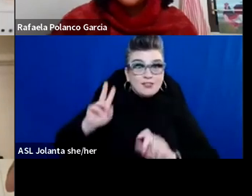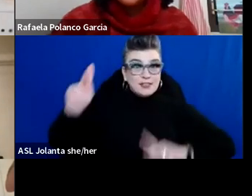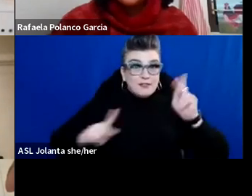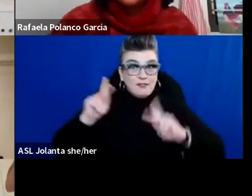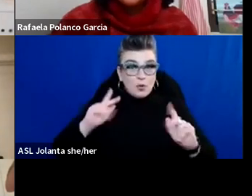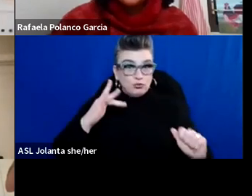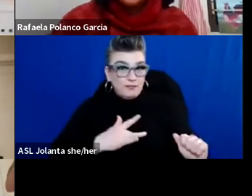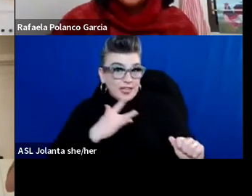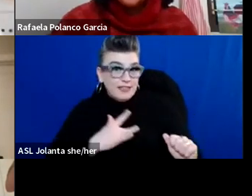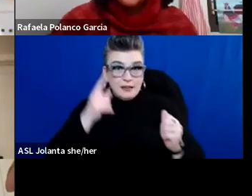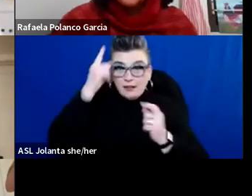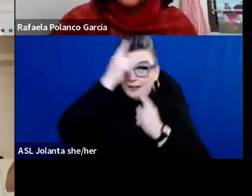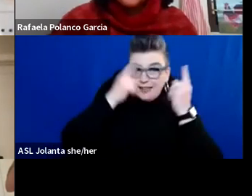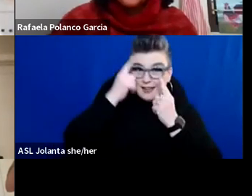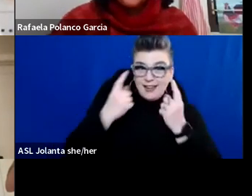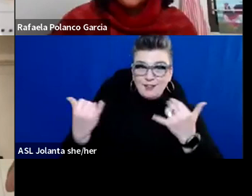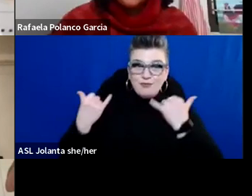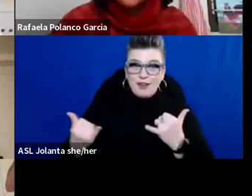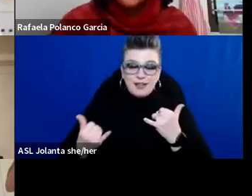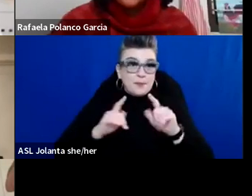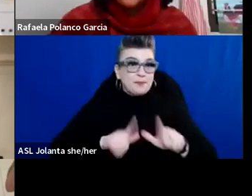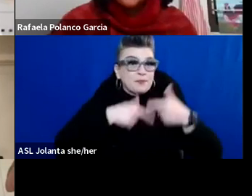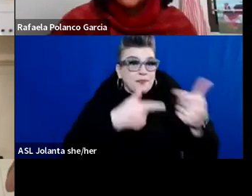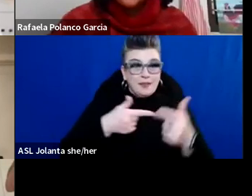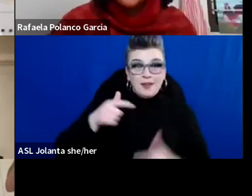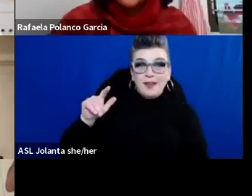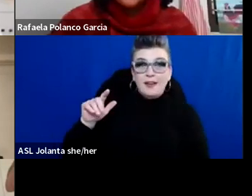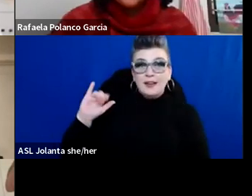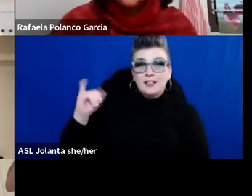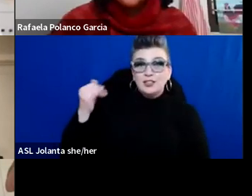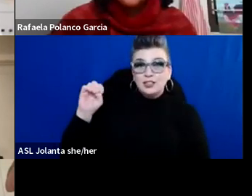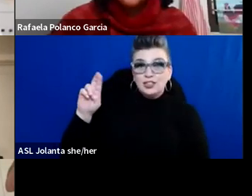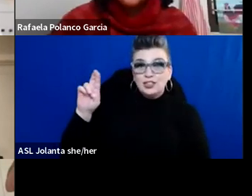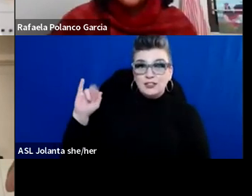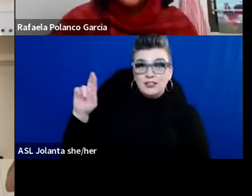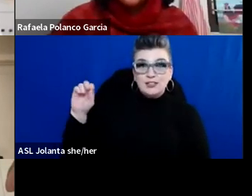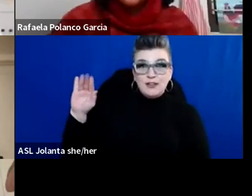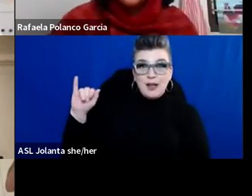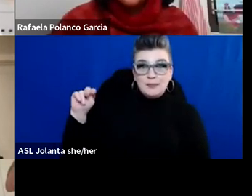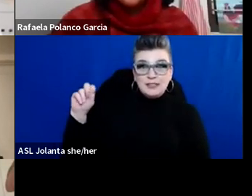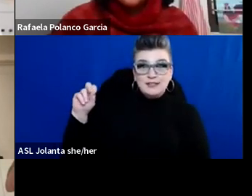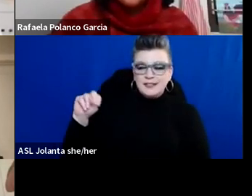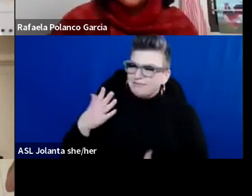now thank you i'd like to invite my fellow members to offer remarks